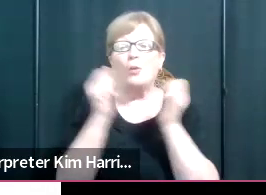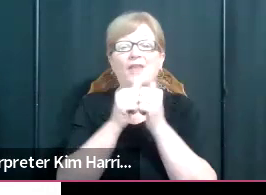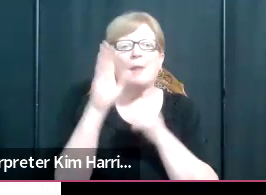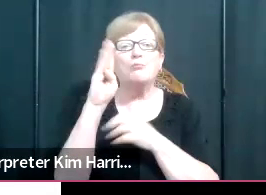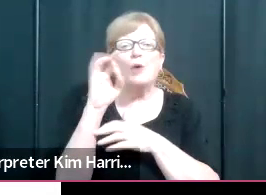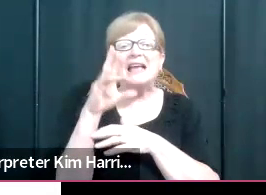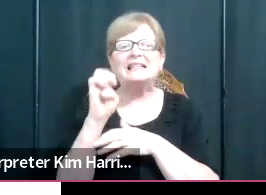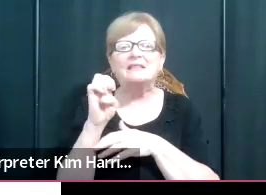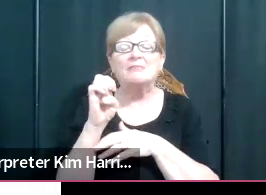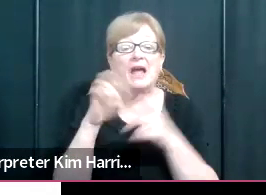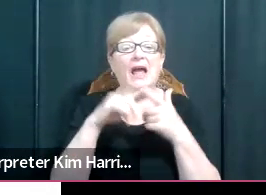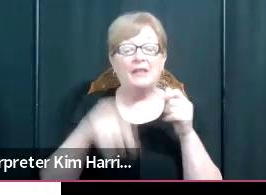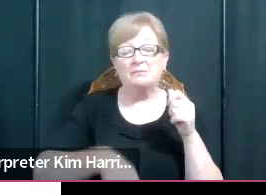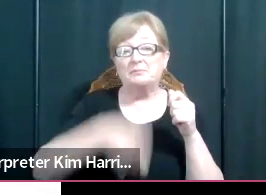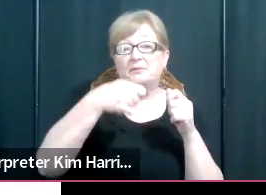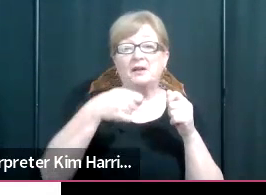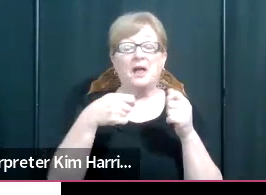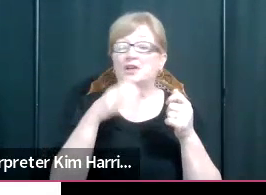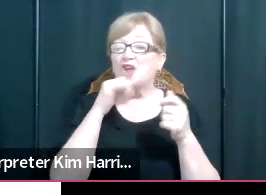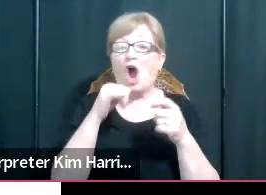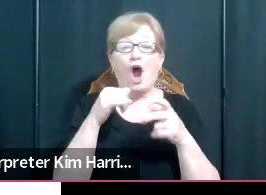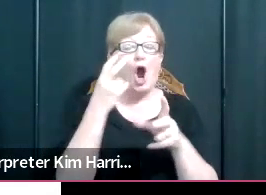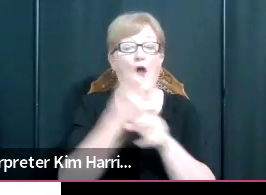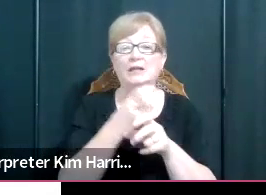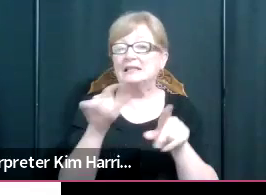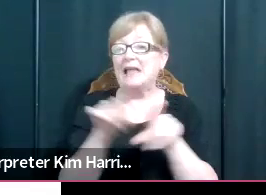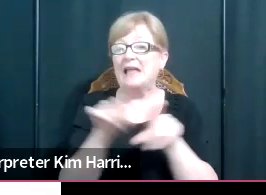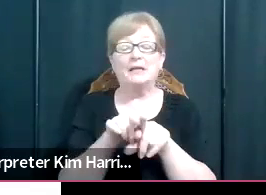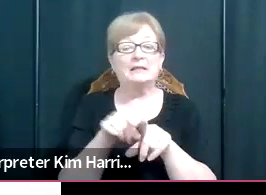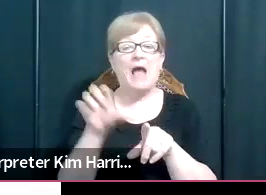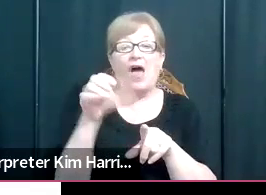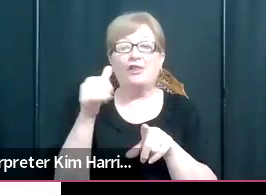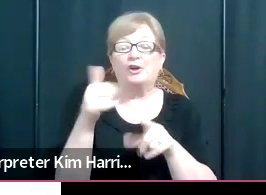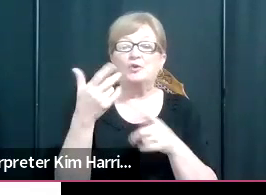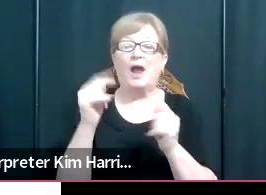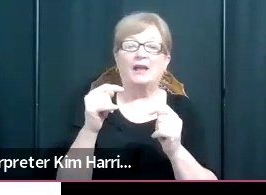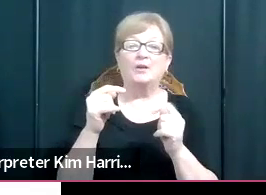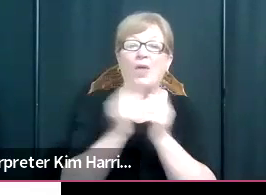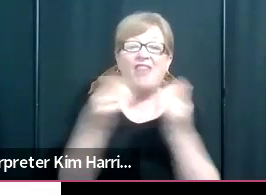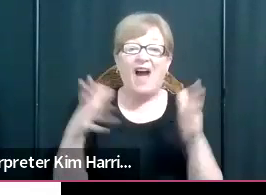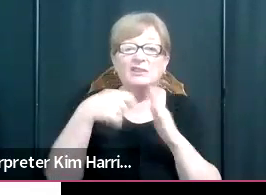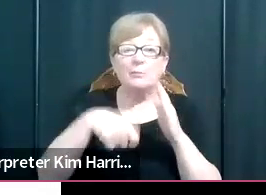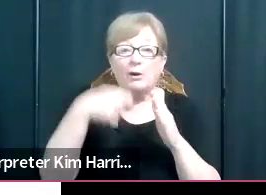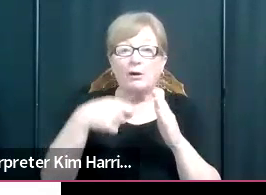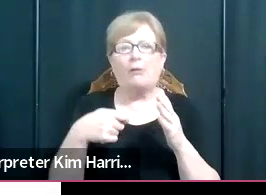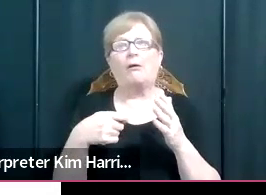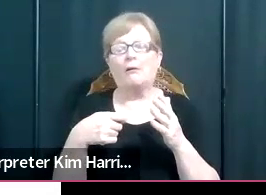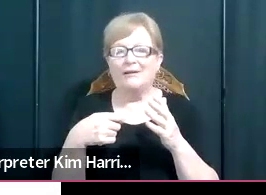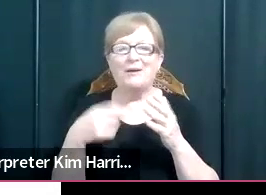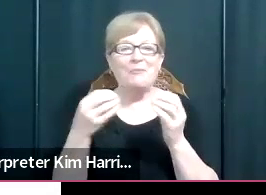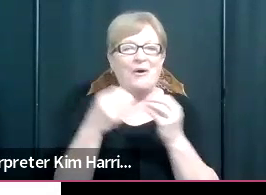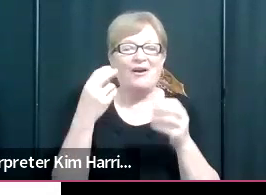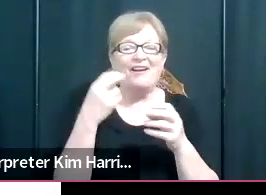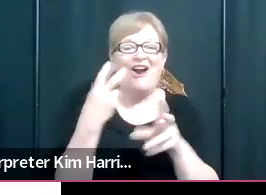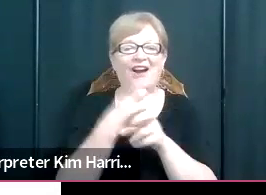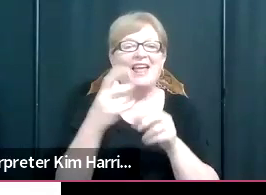right back up. So it's not as hard as having to squeeze a boot on and off in the typical way. There's mittens above that